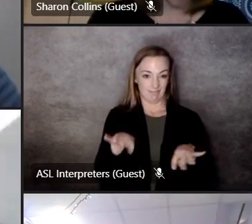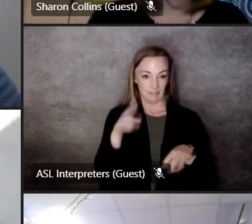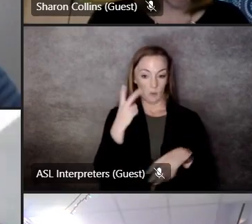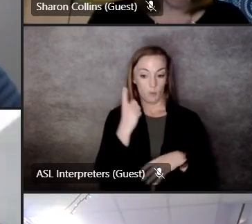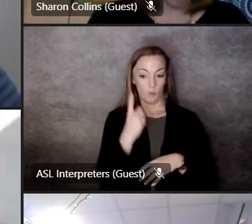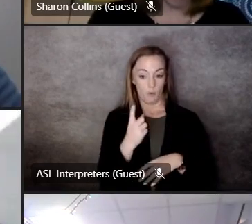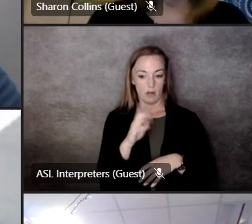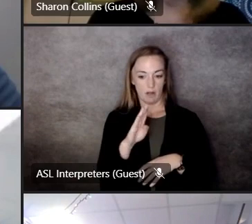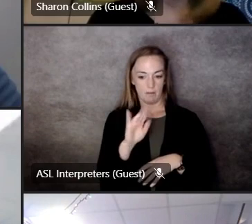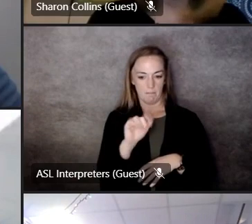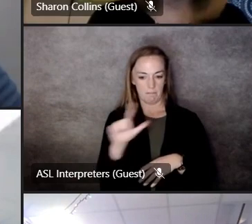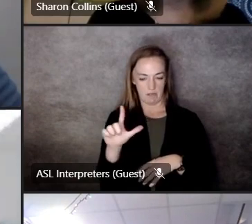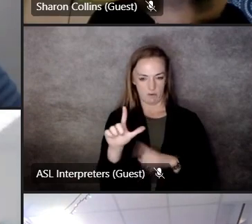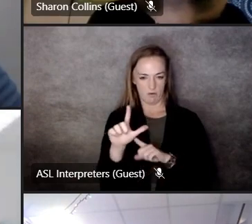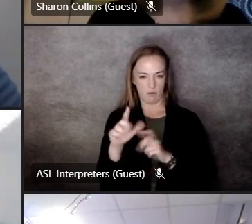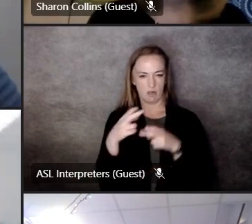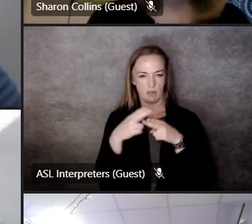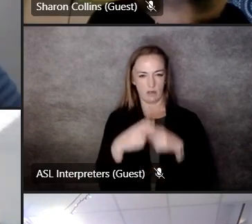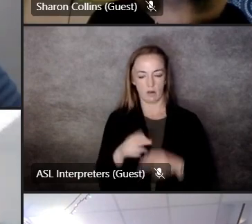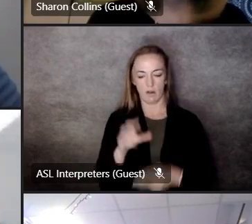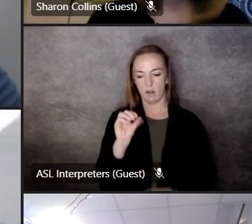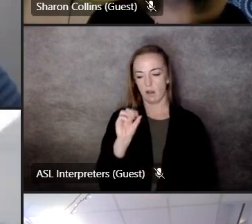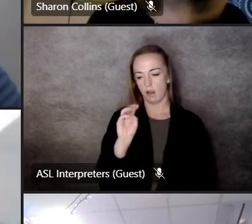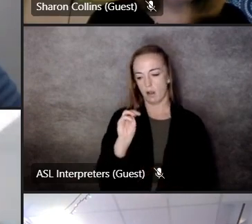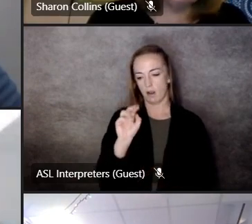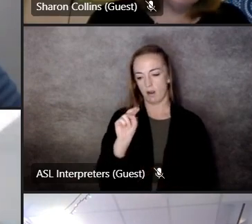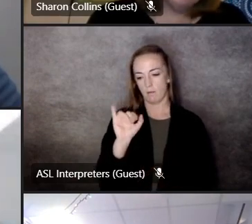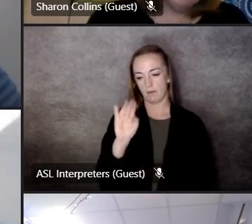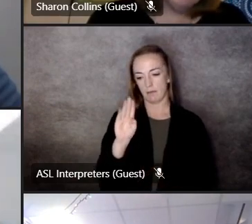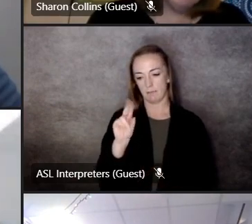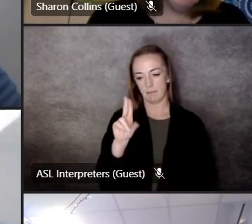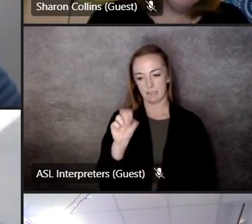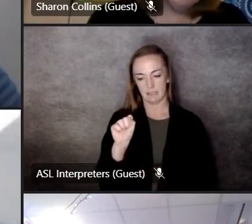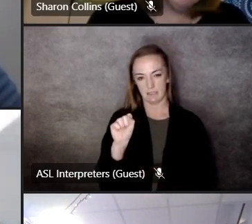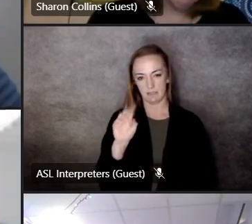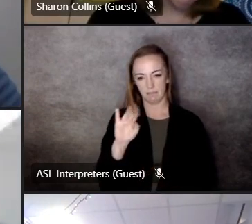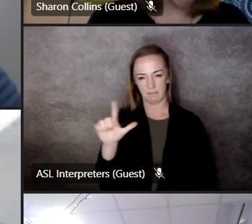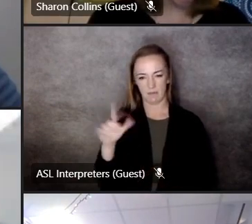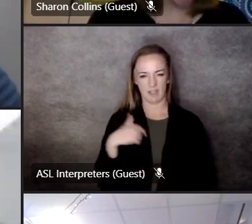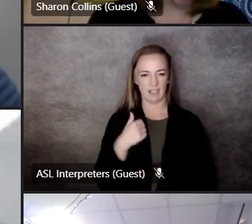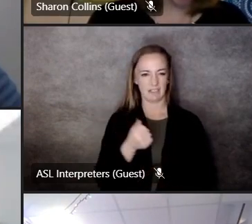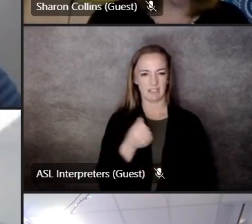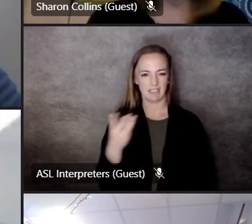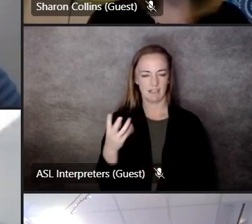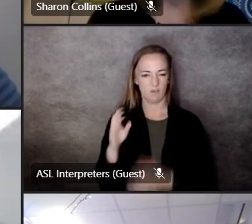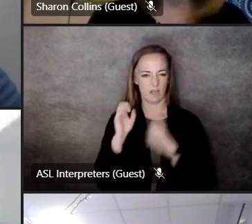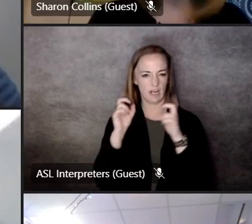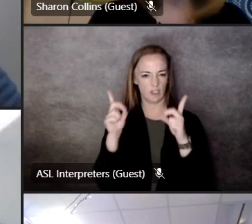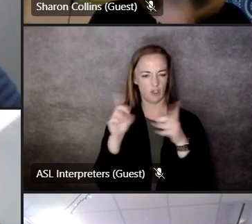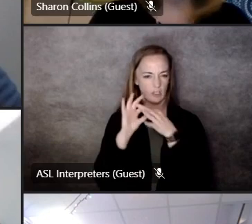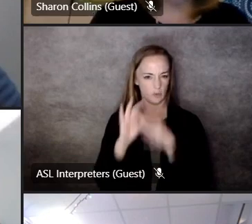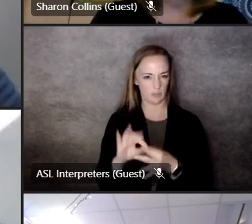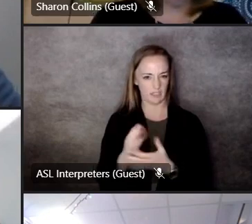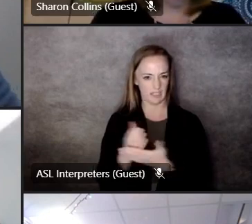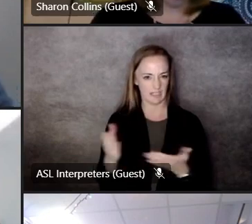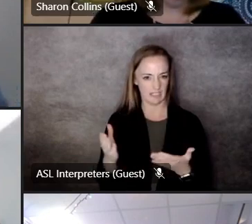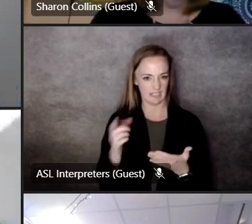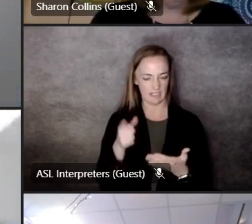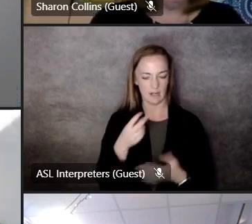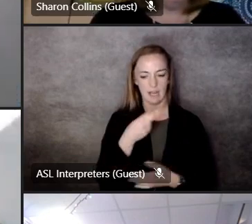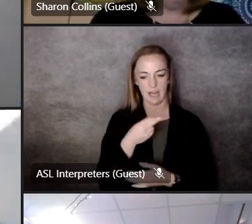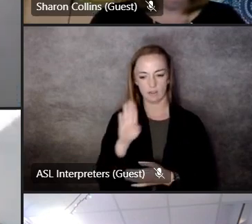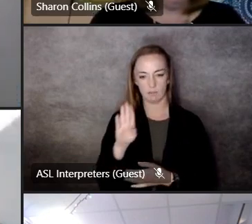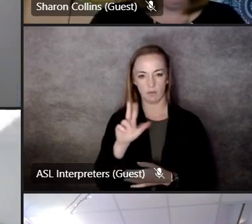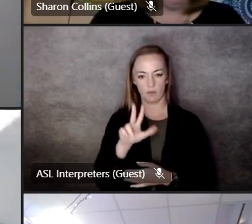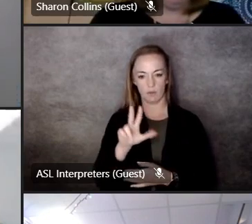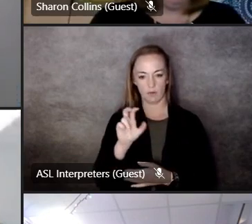what they call the omnibus bill. It had a lot of education related items in it, and that's House Bill 319, Representative Tipton's